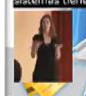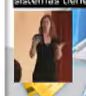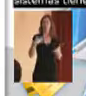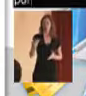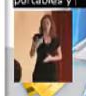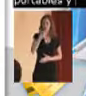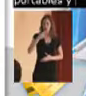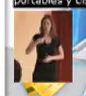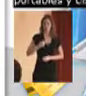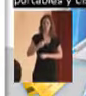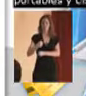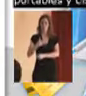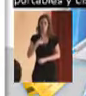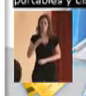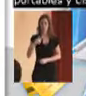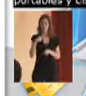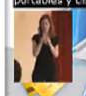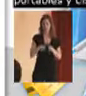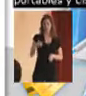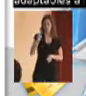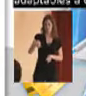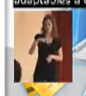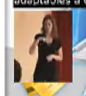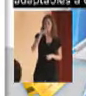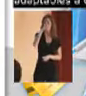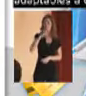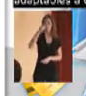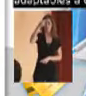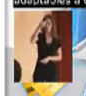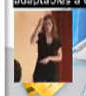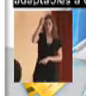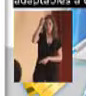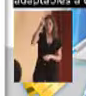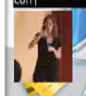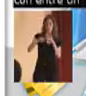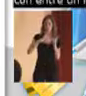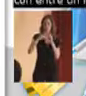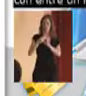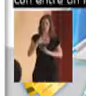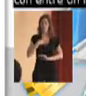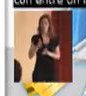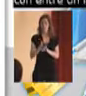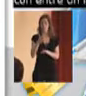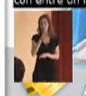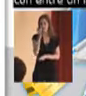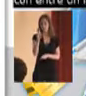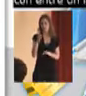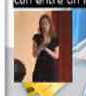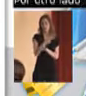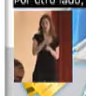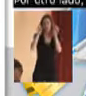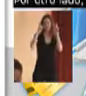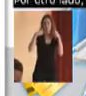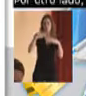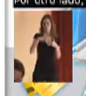be straightforward, light, portable, and discrete. They need to be able to adapt themselves to different cognitive profiles with minimum training.